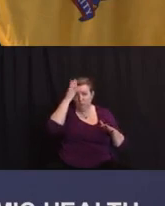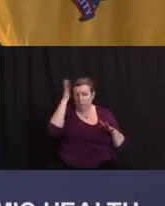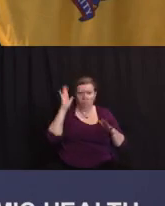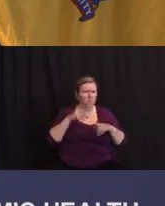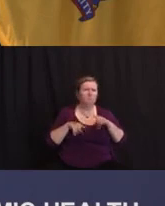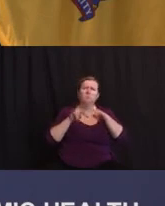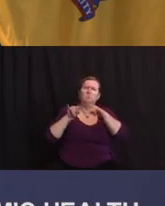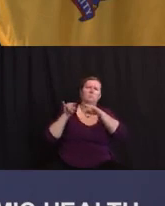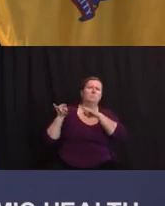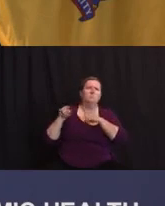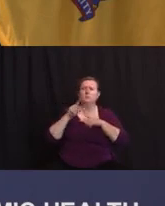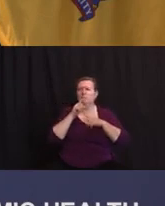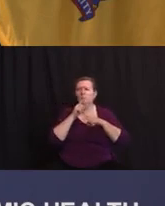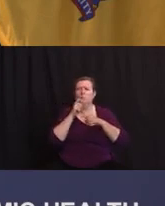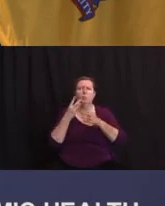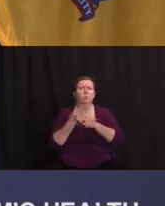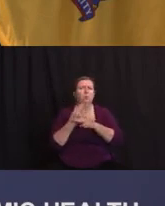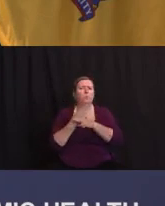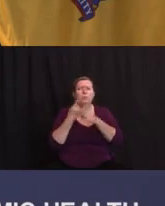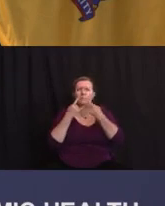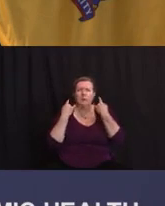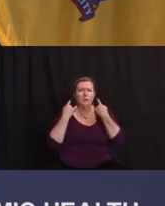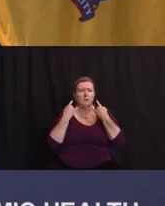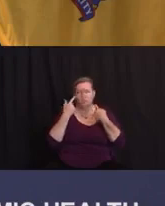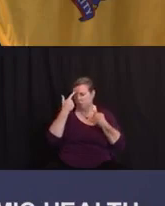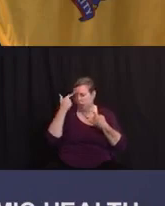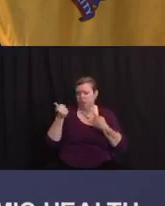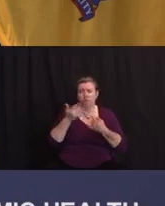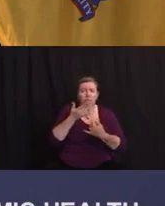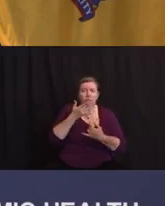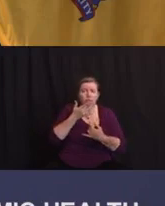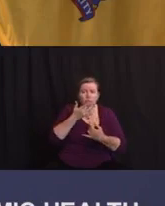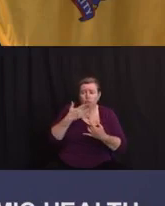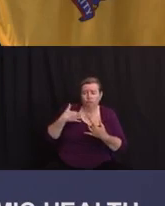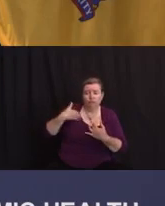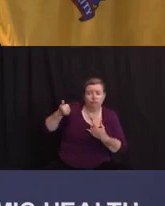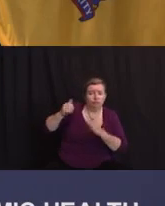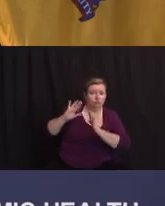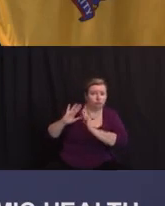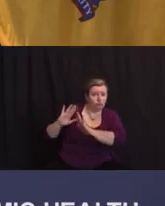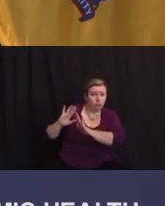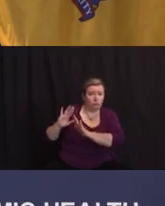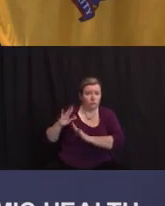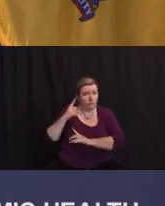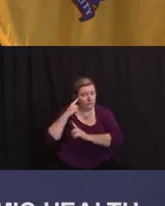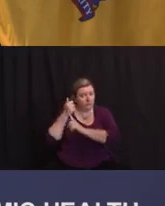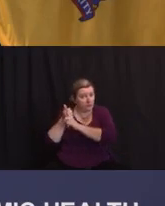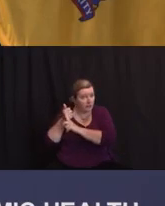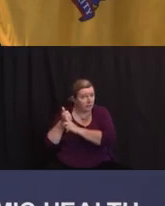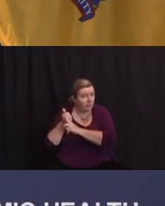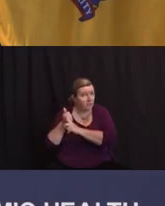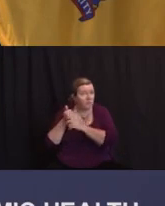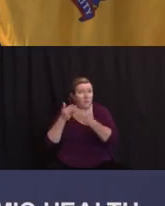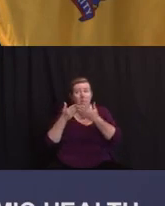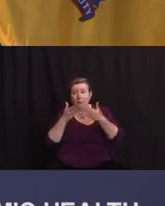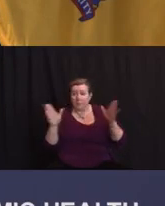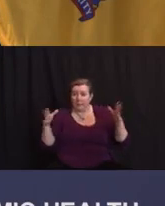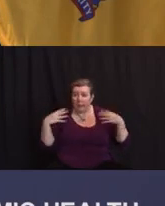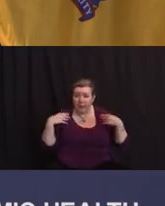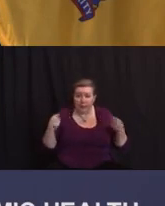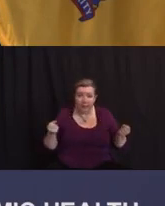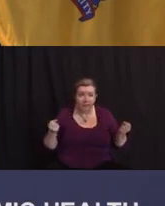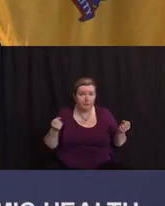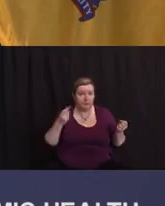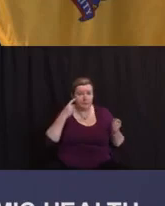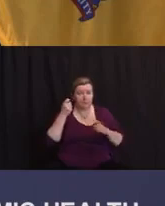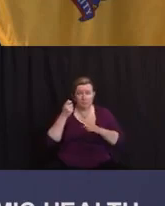stigmatize against someone who chooses to do that, whether they do it for the absolute right public health reason because they're unvaccinated or